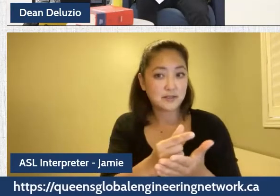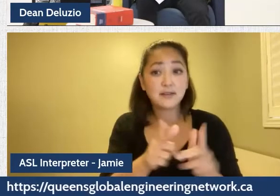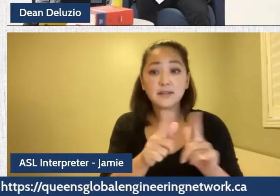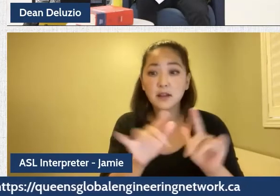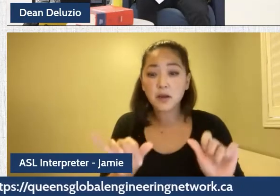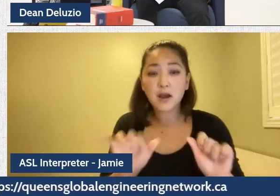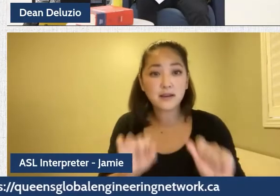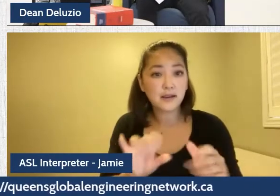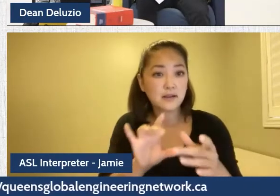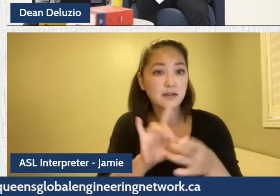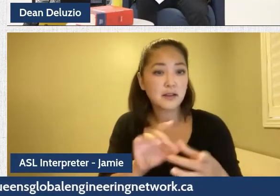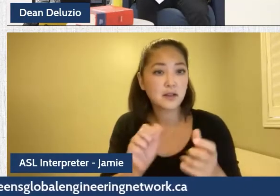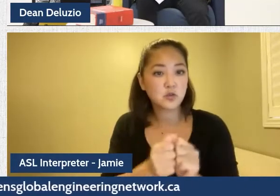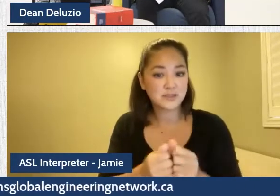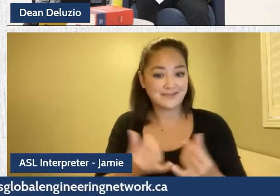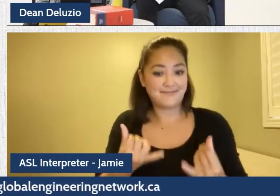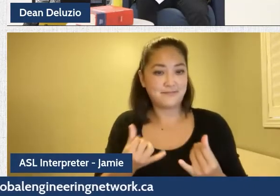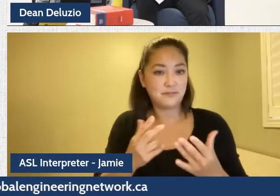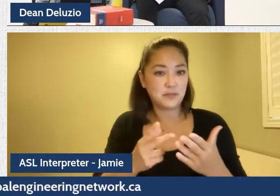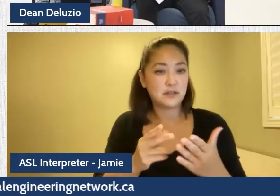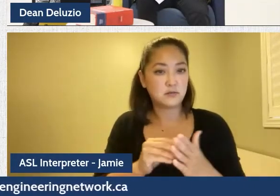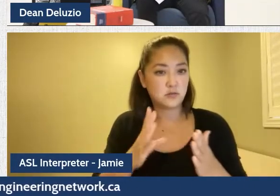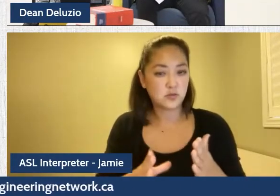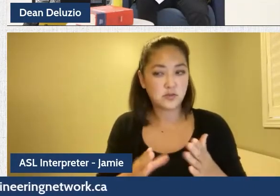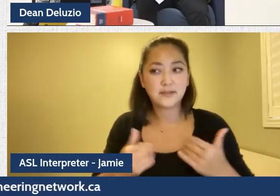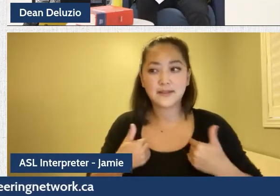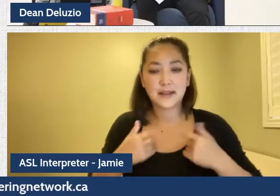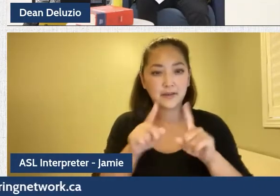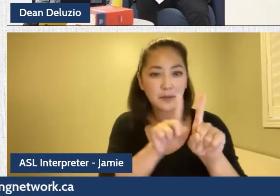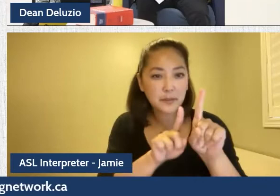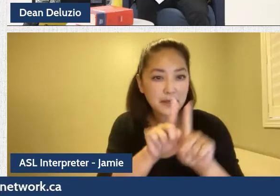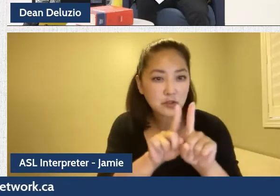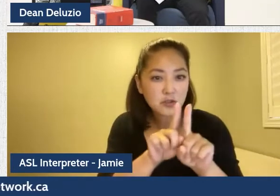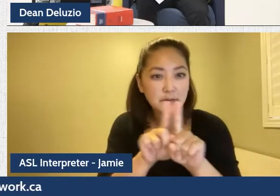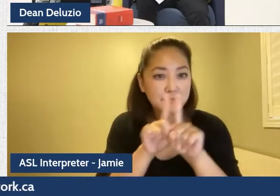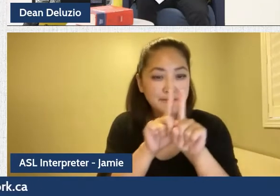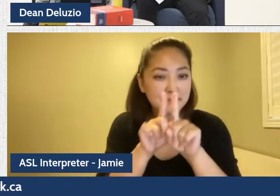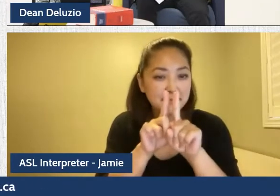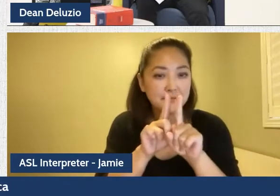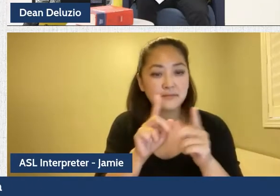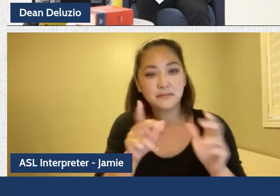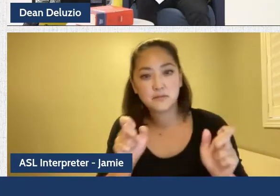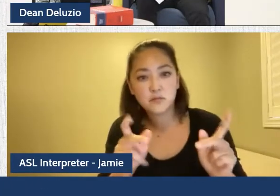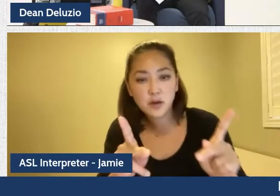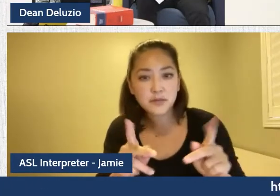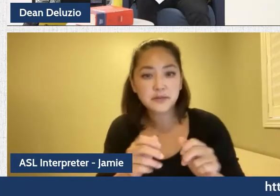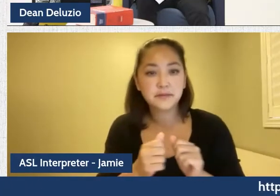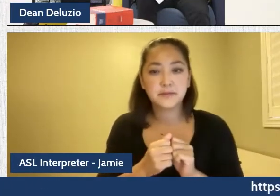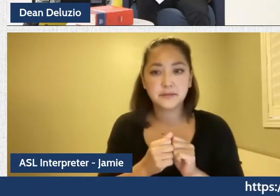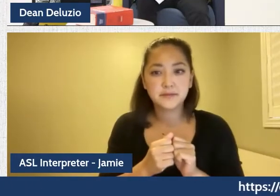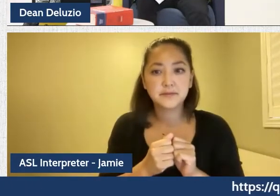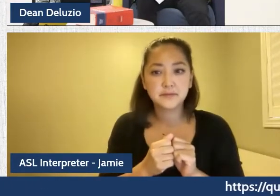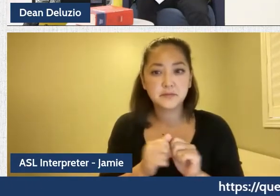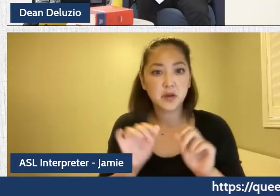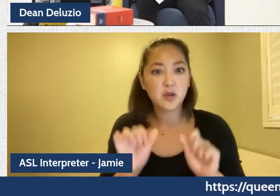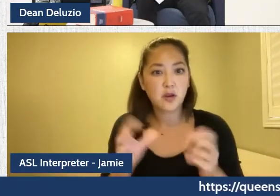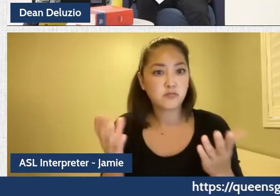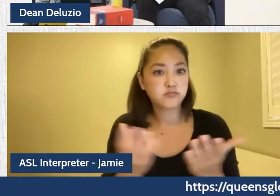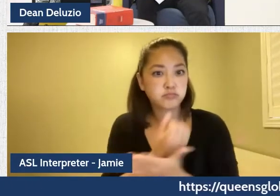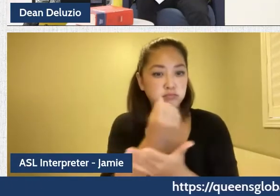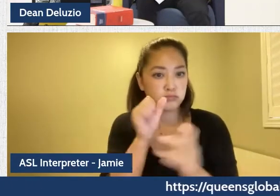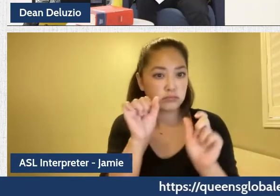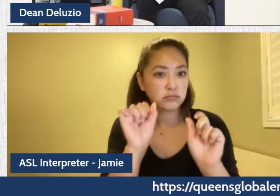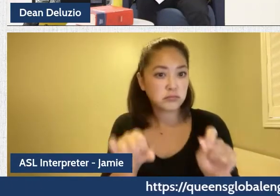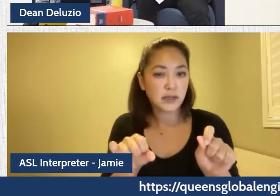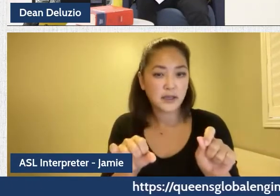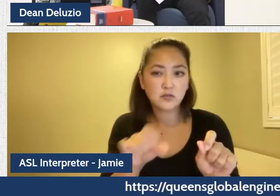students. So there's mentorship opportunities and other opportunities for you to take advantage of that could